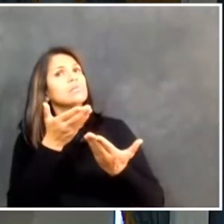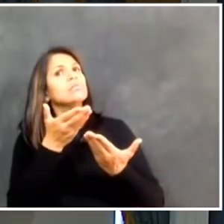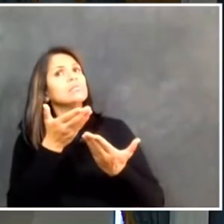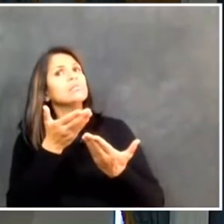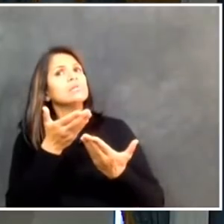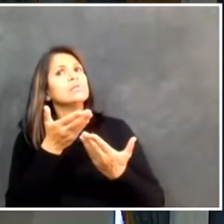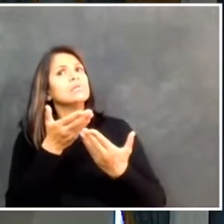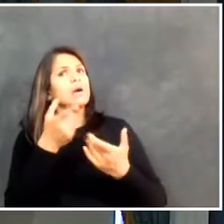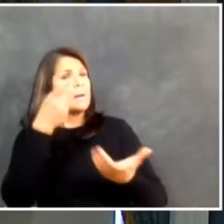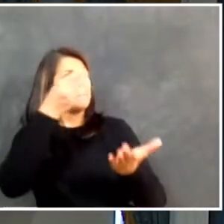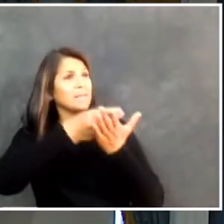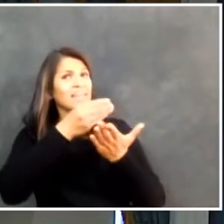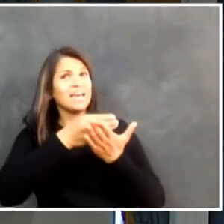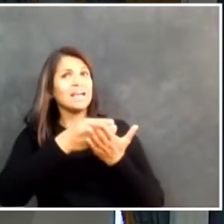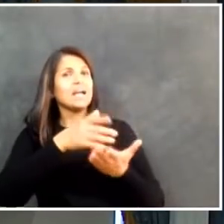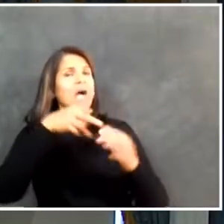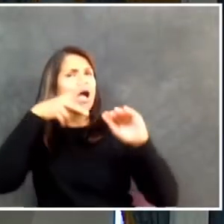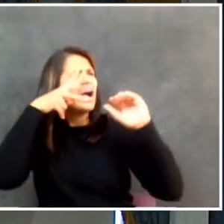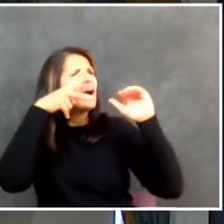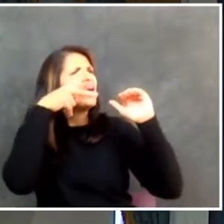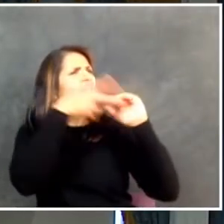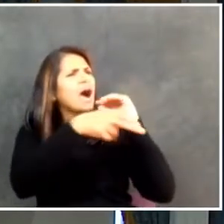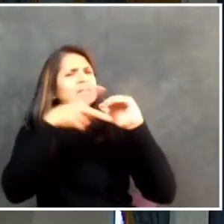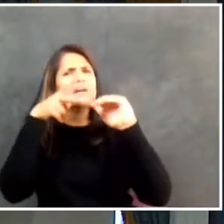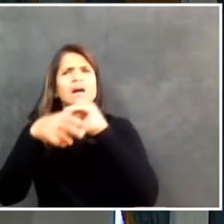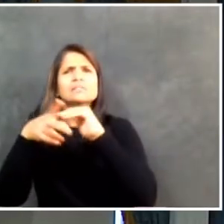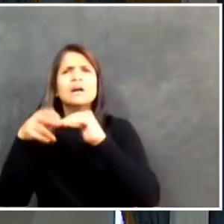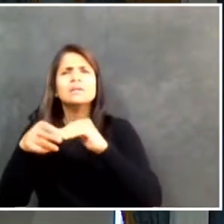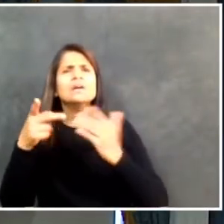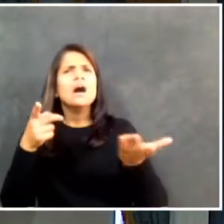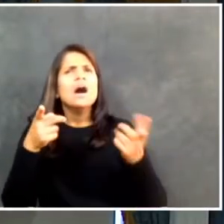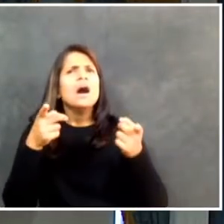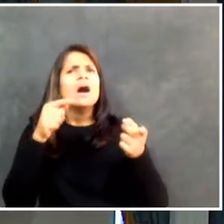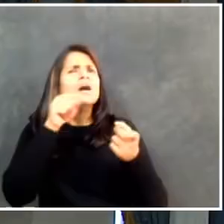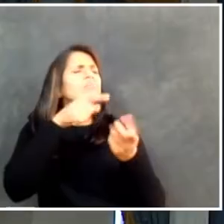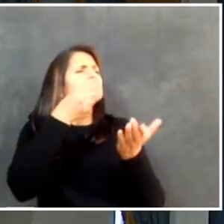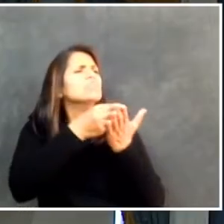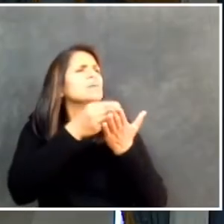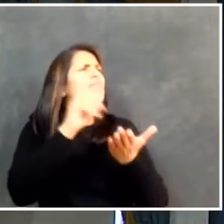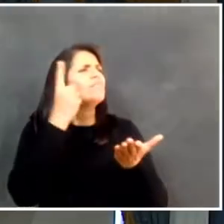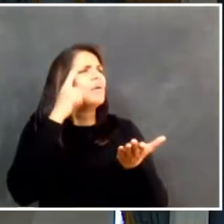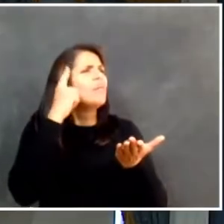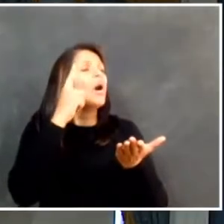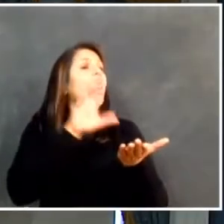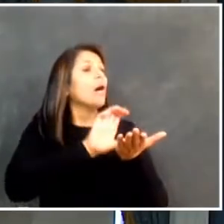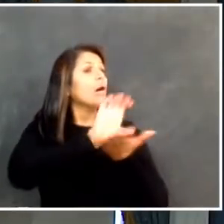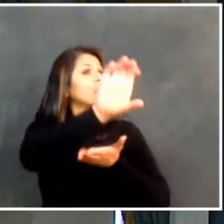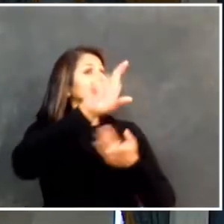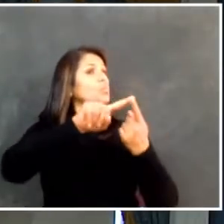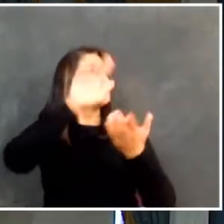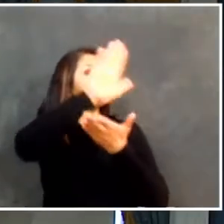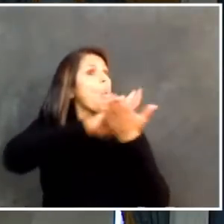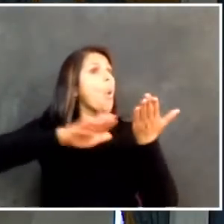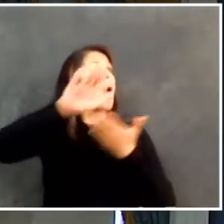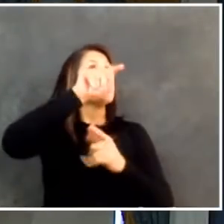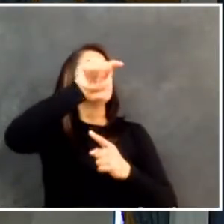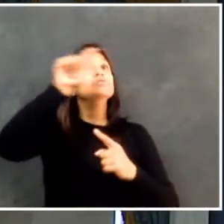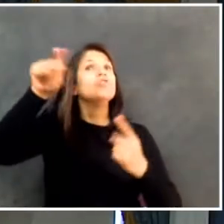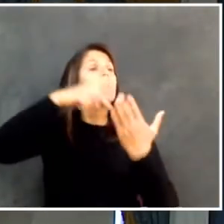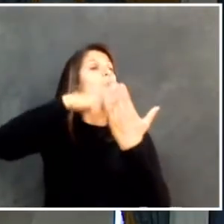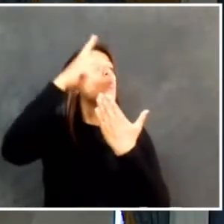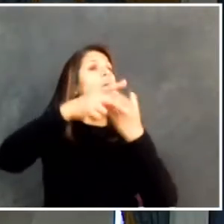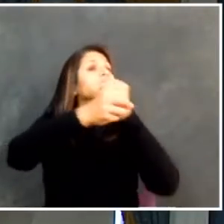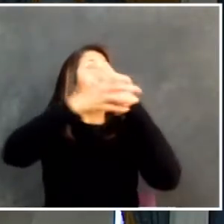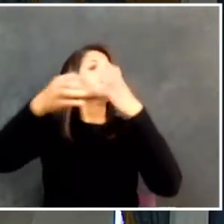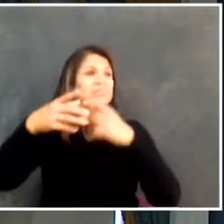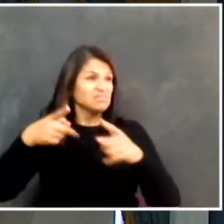those programs are on pause right now, or whether there will be personnel cuts to those programs. And my